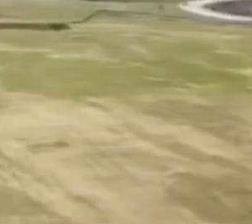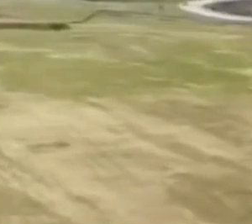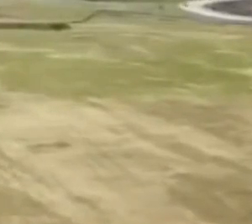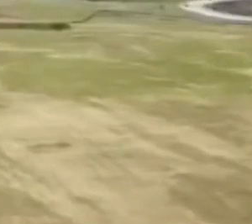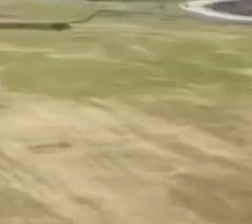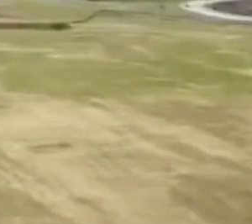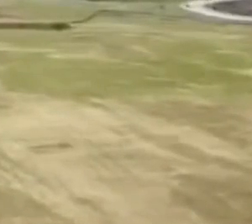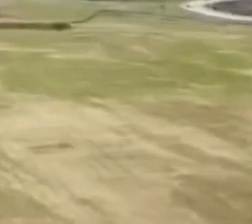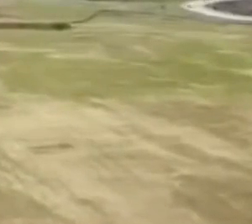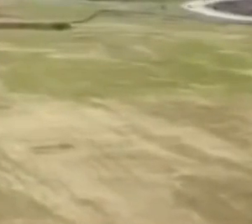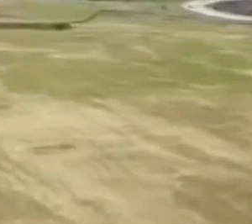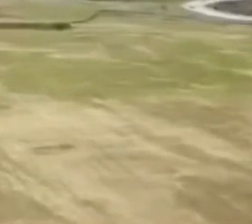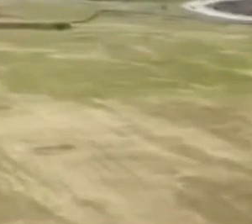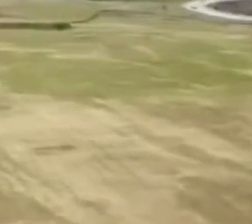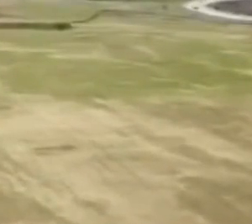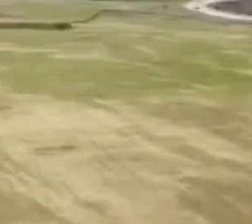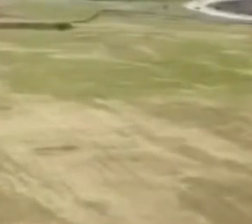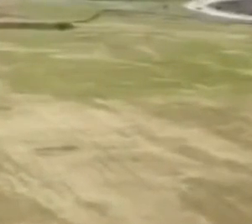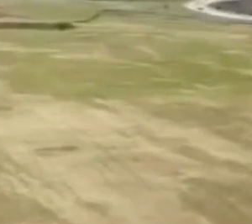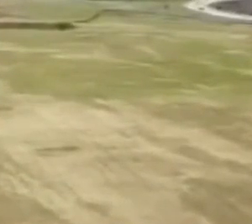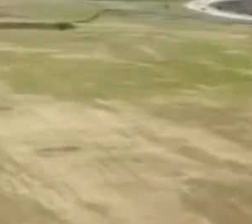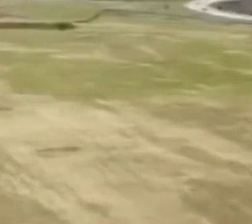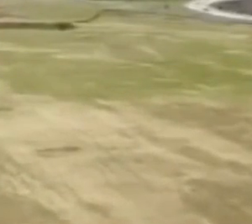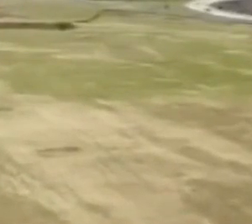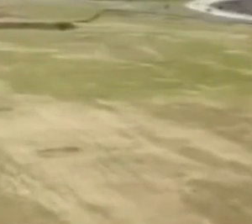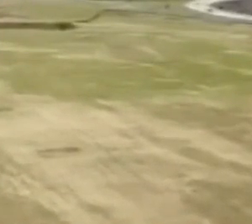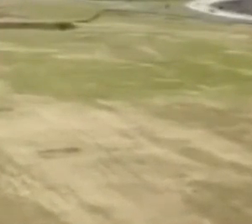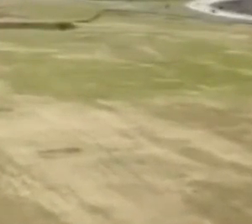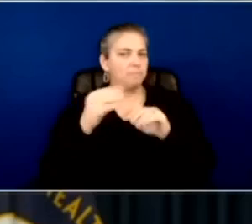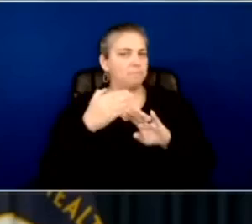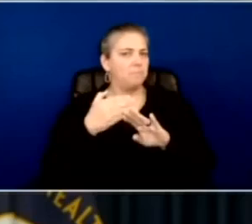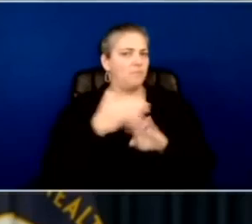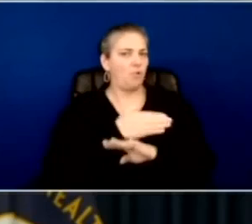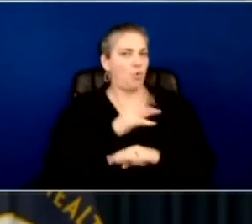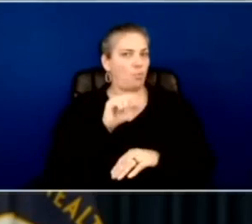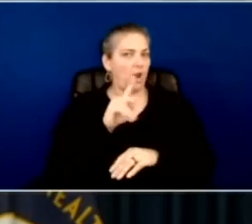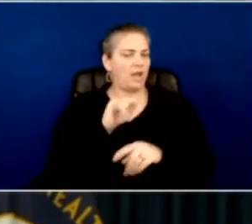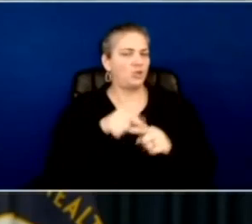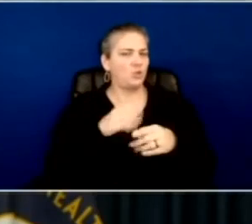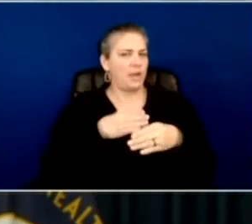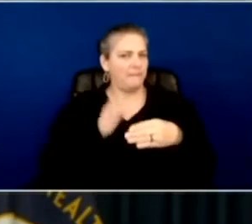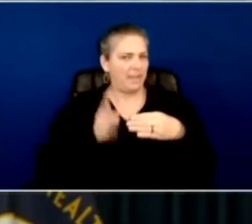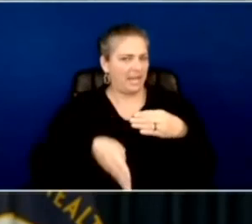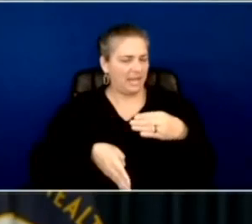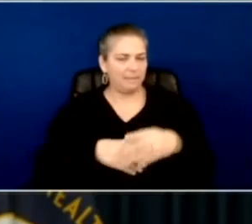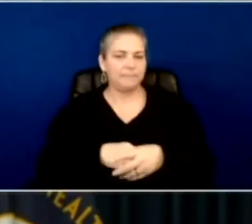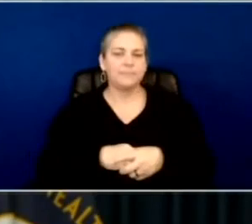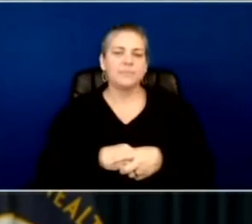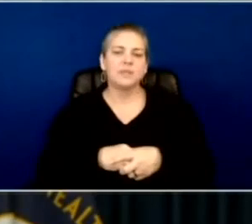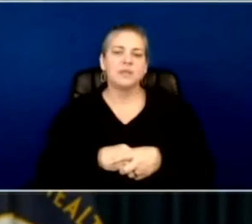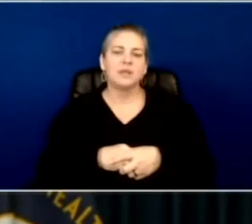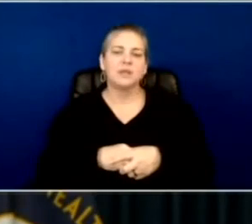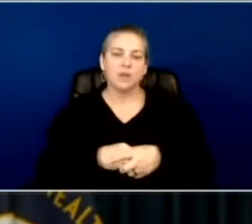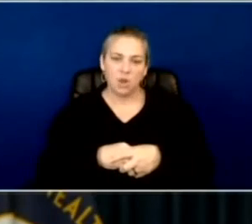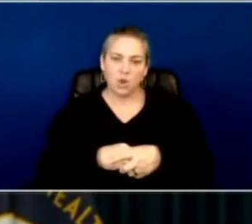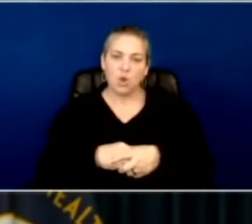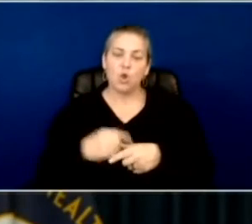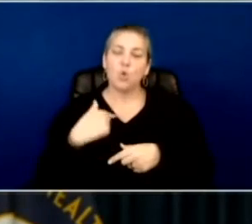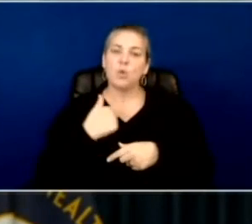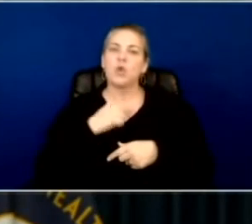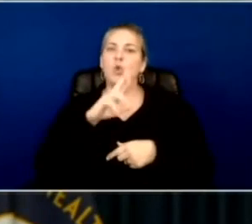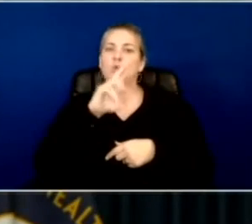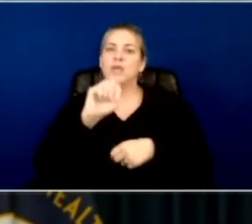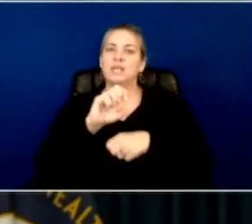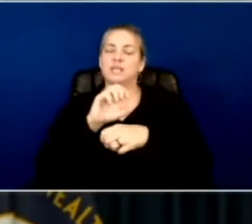unfulfilled, Kentucky has been able to get back its $15 million. Not only have we resecured that $15